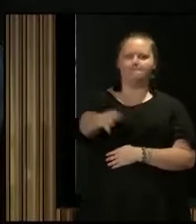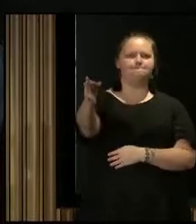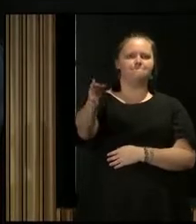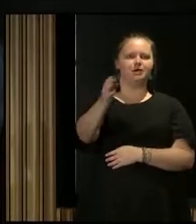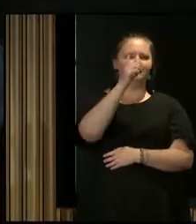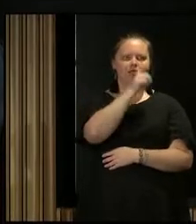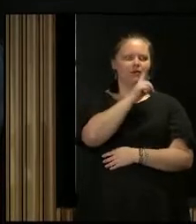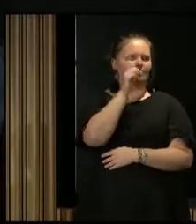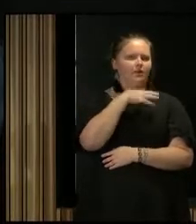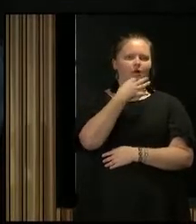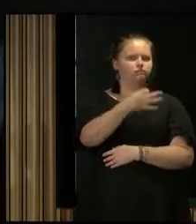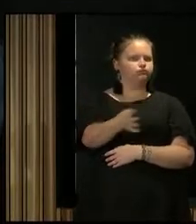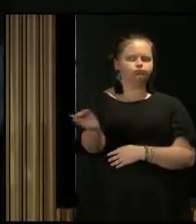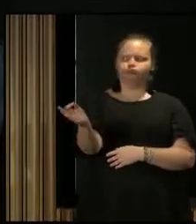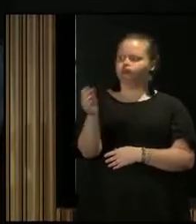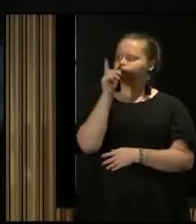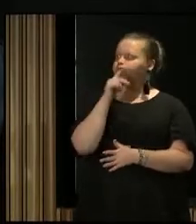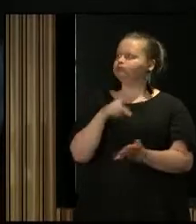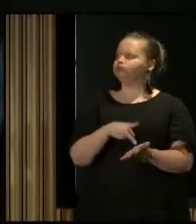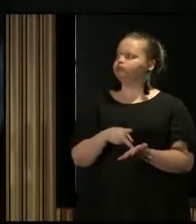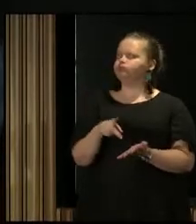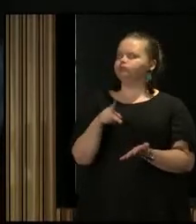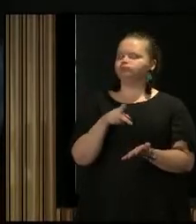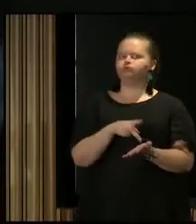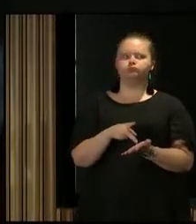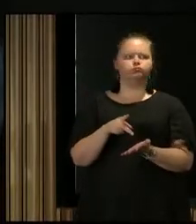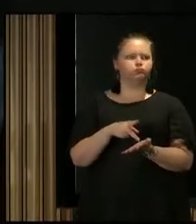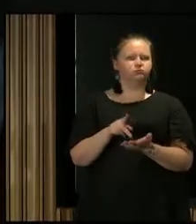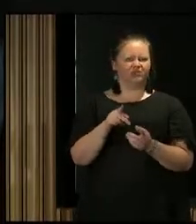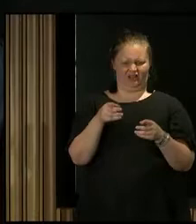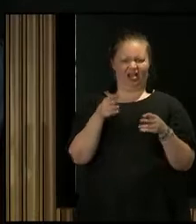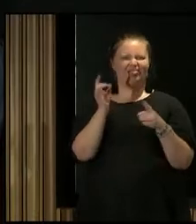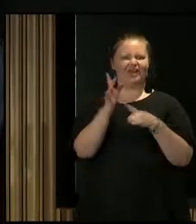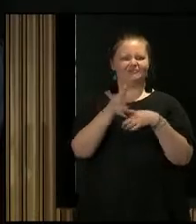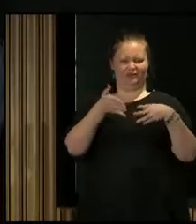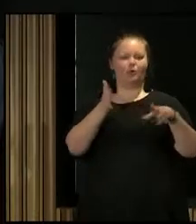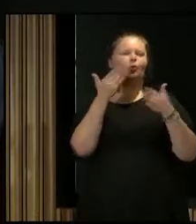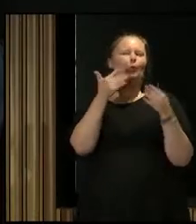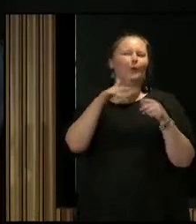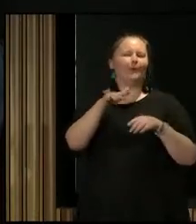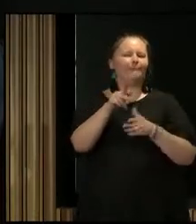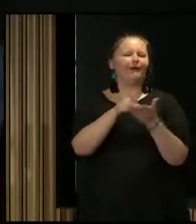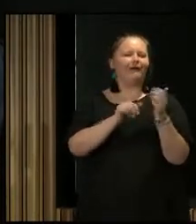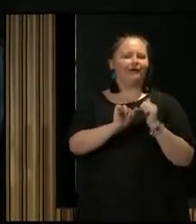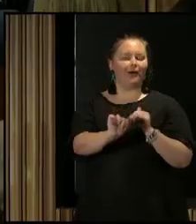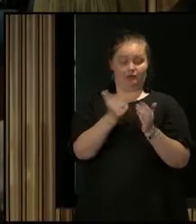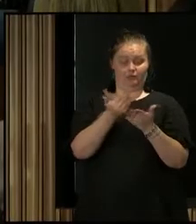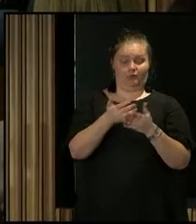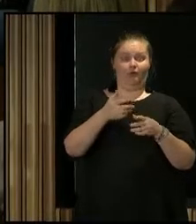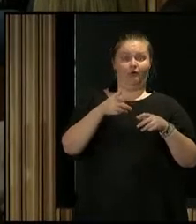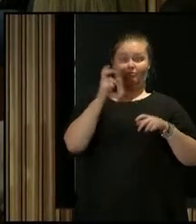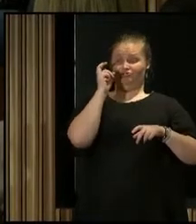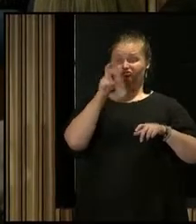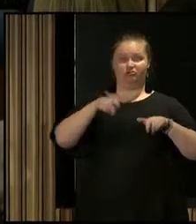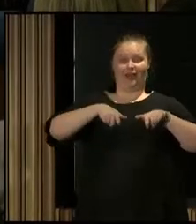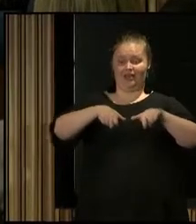we could walk down the main road of San Francisco, whatever that is, the cool bit, and right on the train tracks of the main